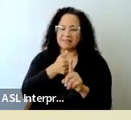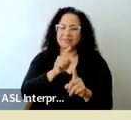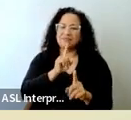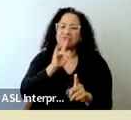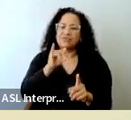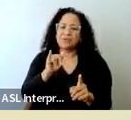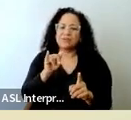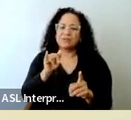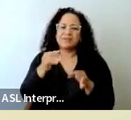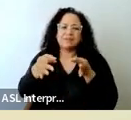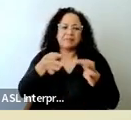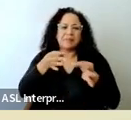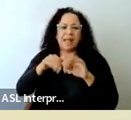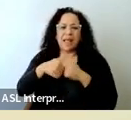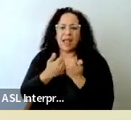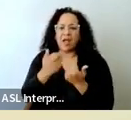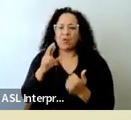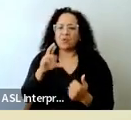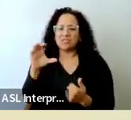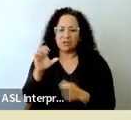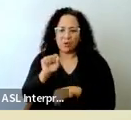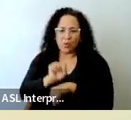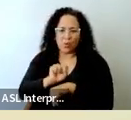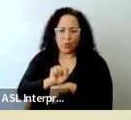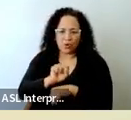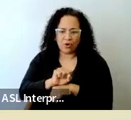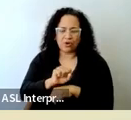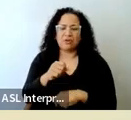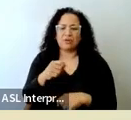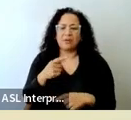really explains how the regional centers work.